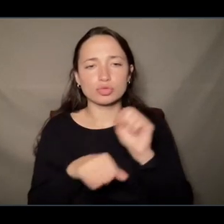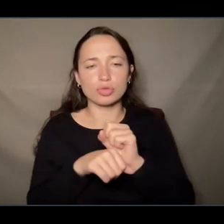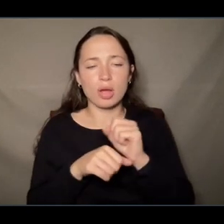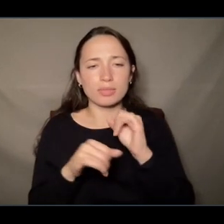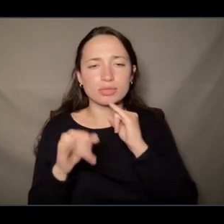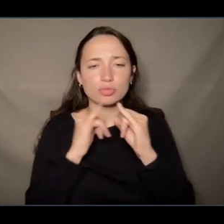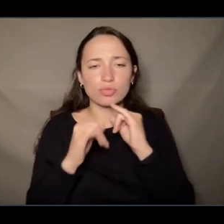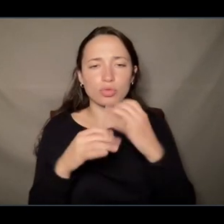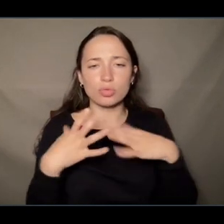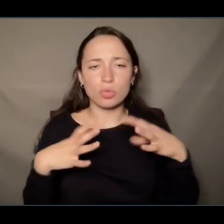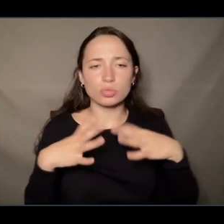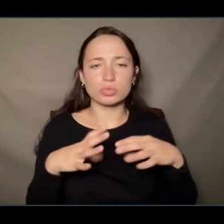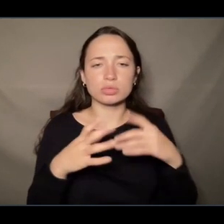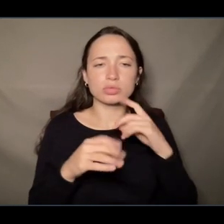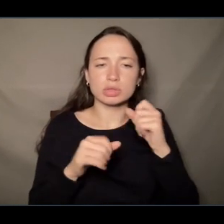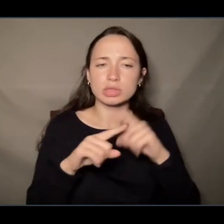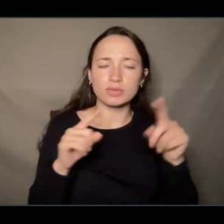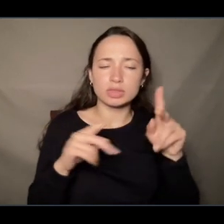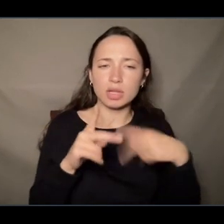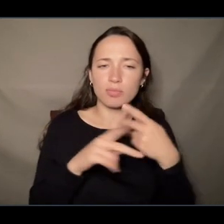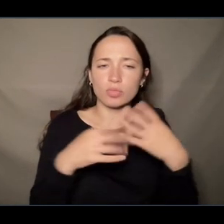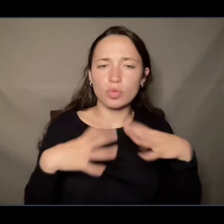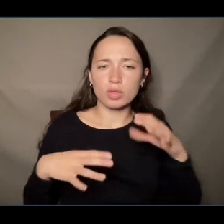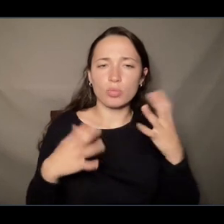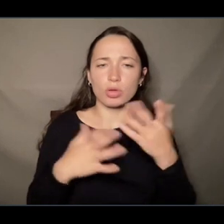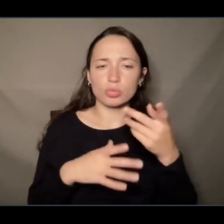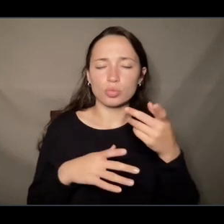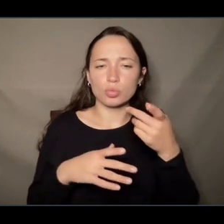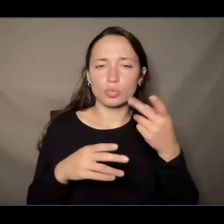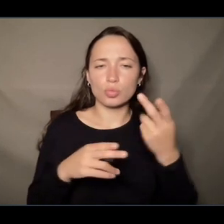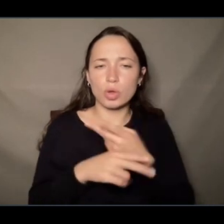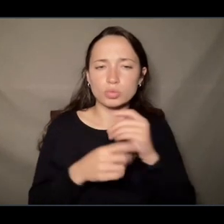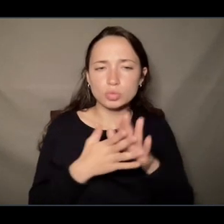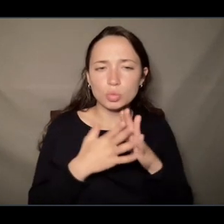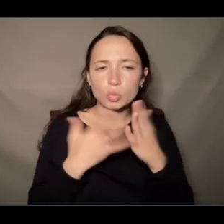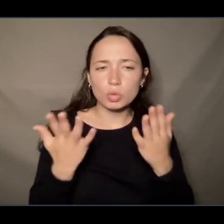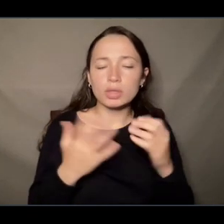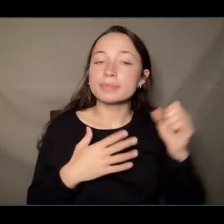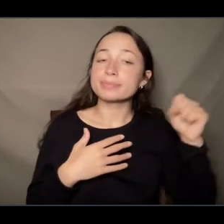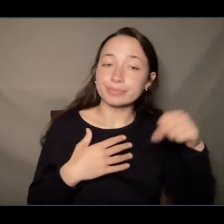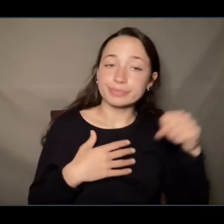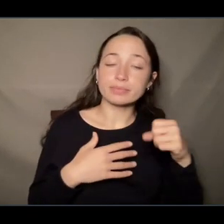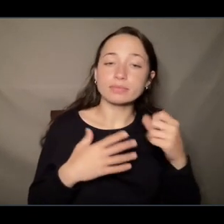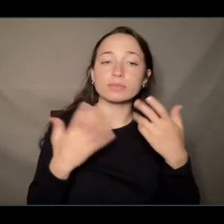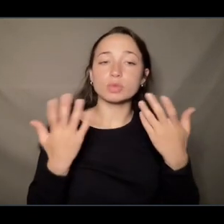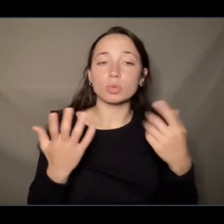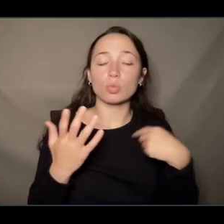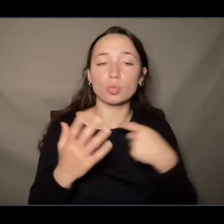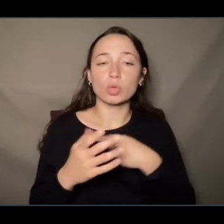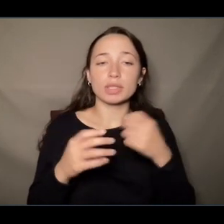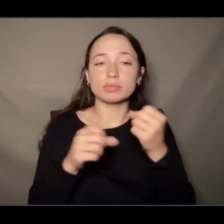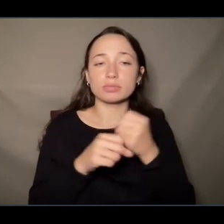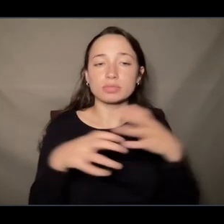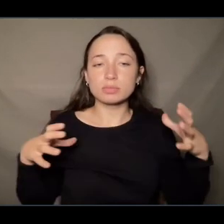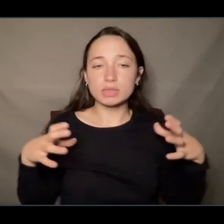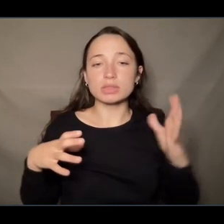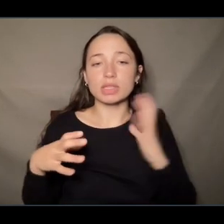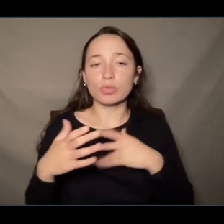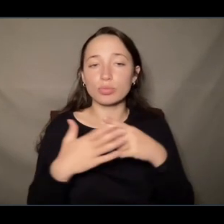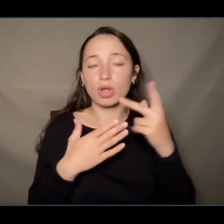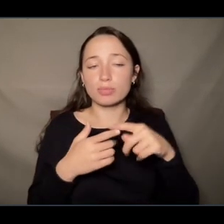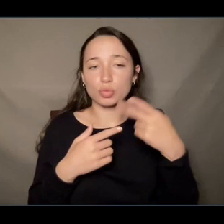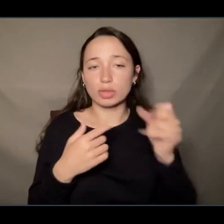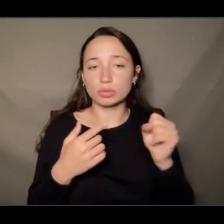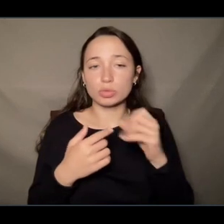interview clothes, which is a different type of clothing than what you wear to school. Yeah, absolutely. So we expanded that program in our